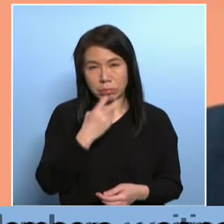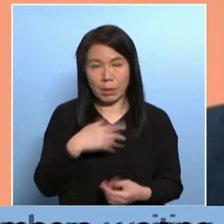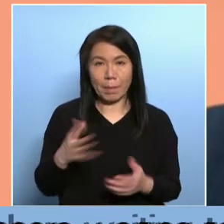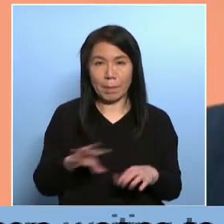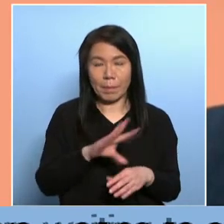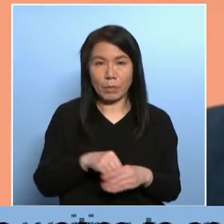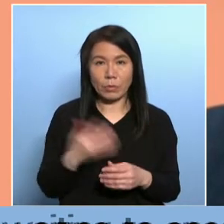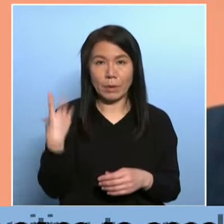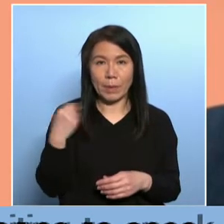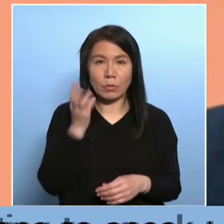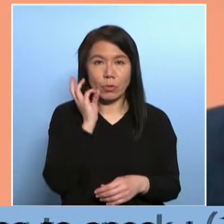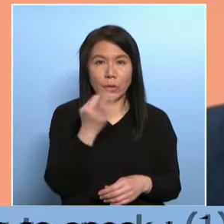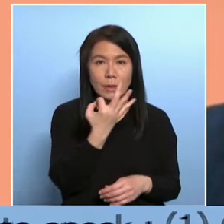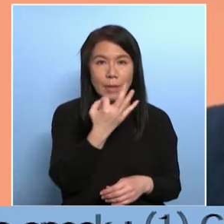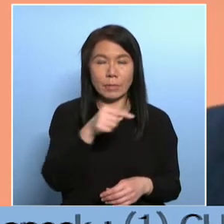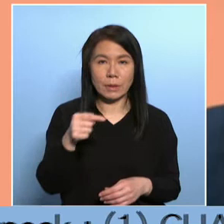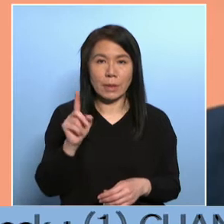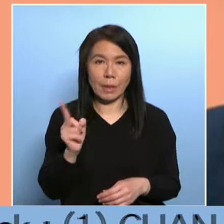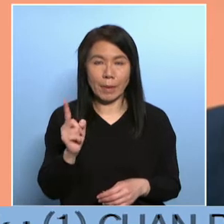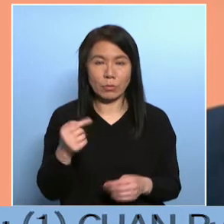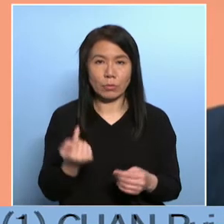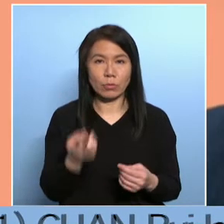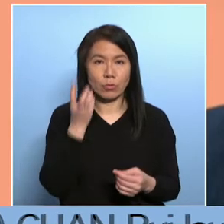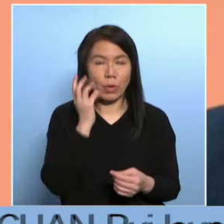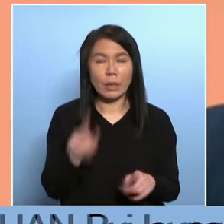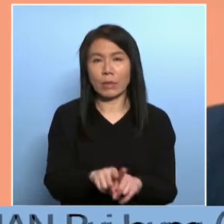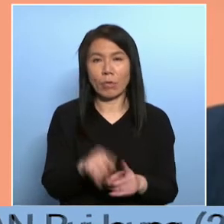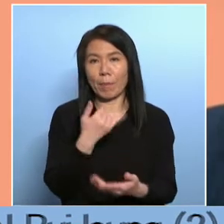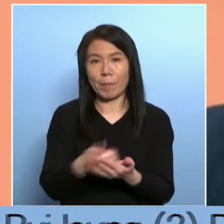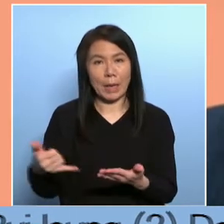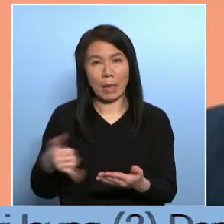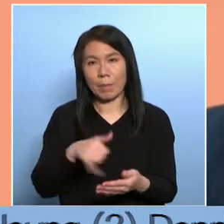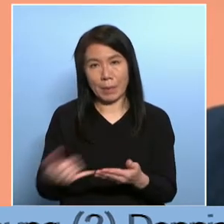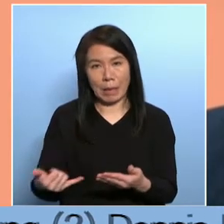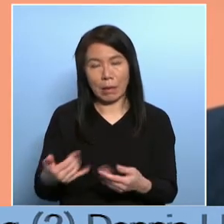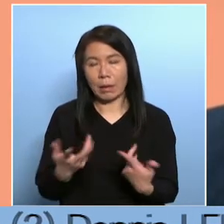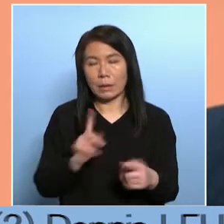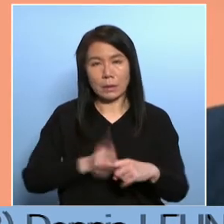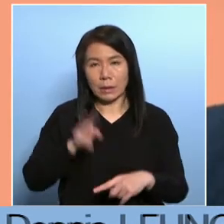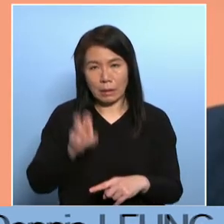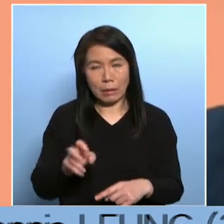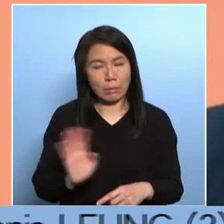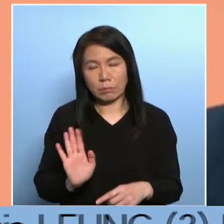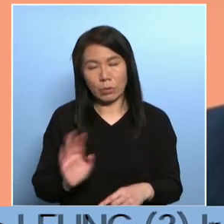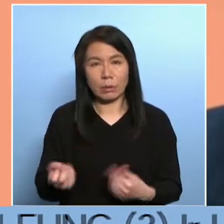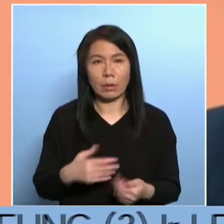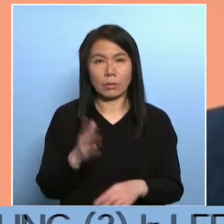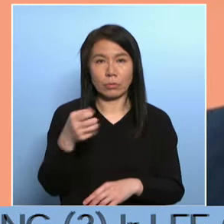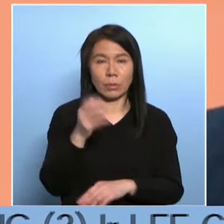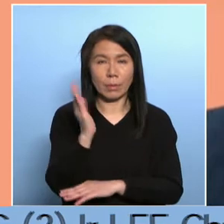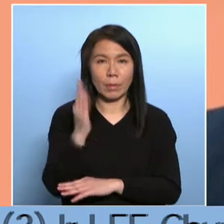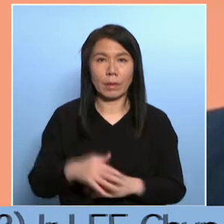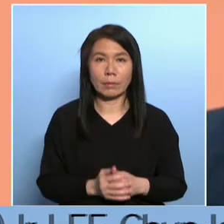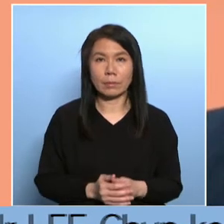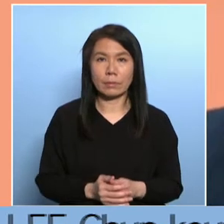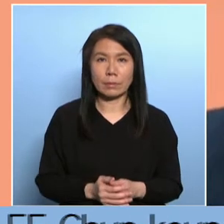avoid the tragedies we see, that is, say, the recent death cases of a 3-year-old and a 100-year-old. So